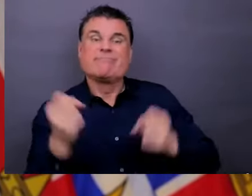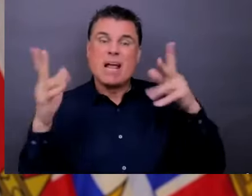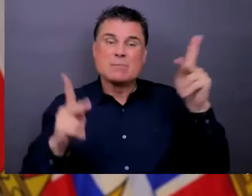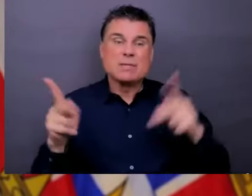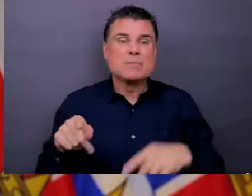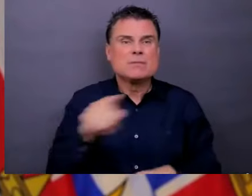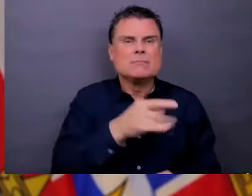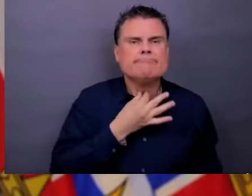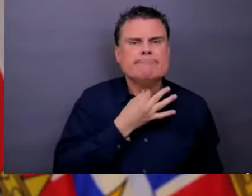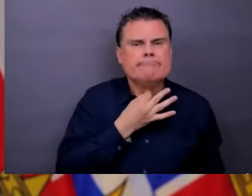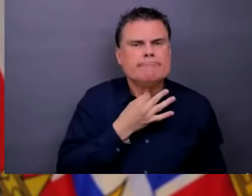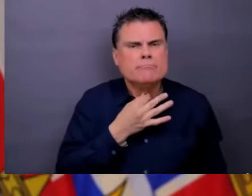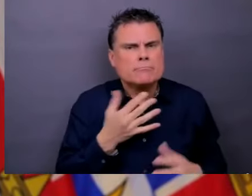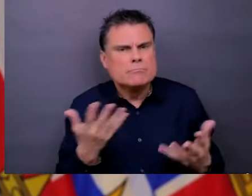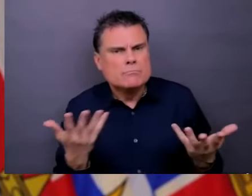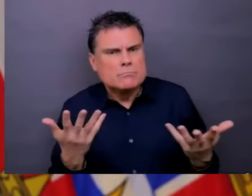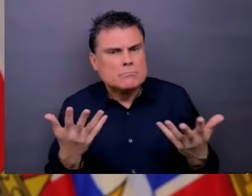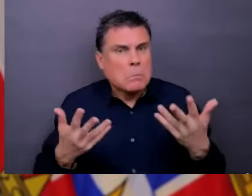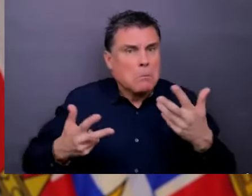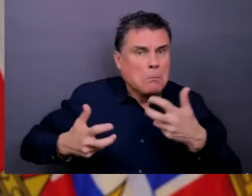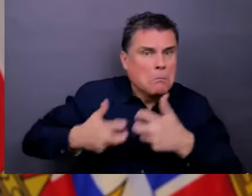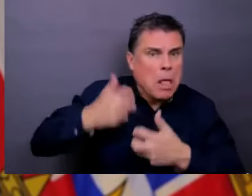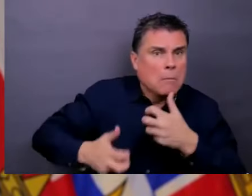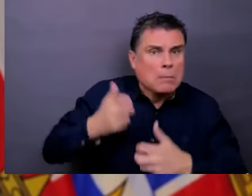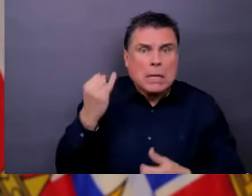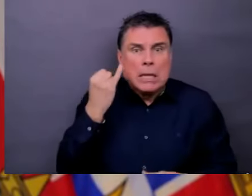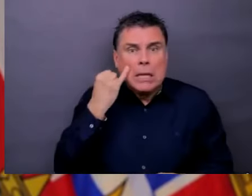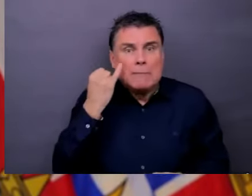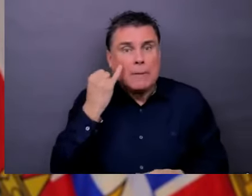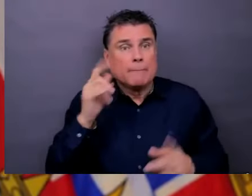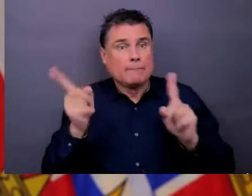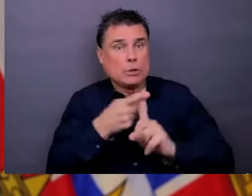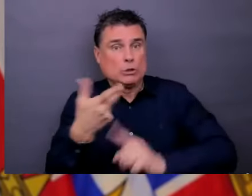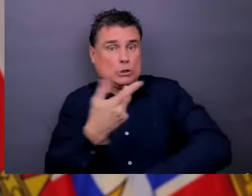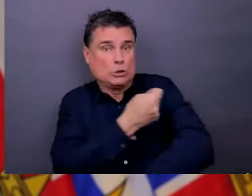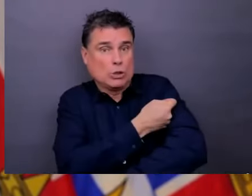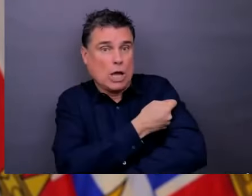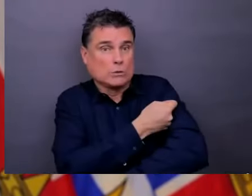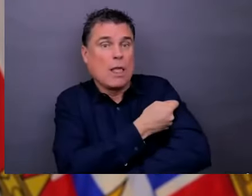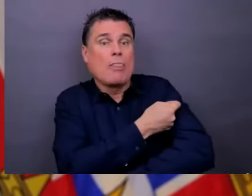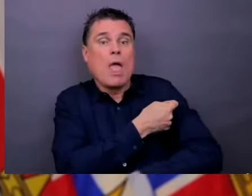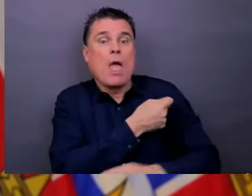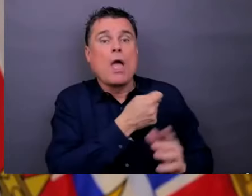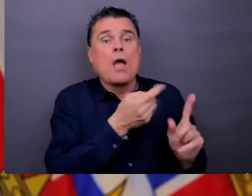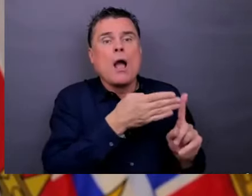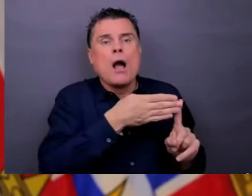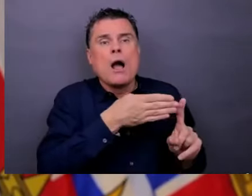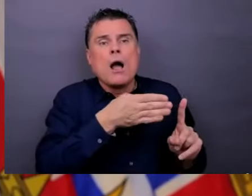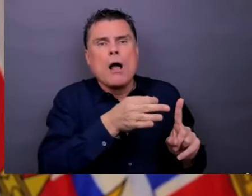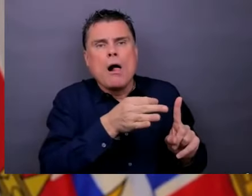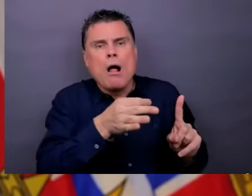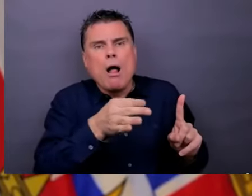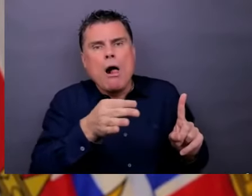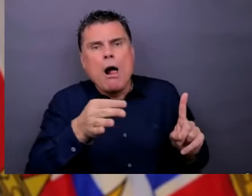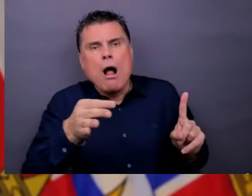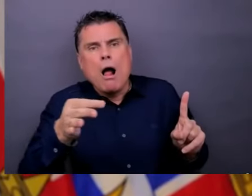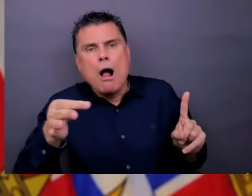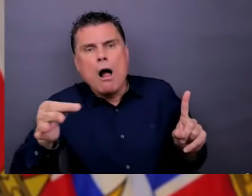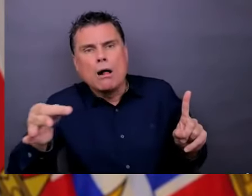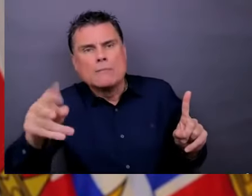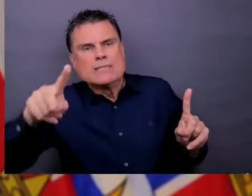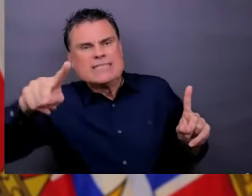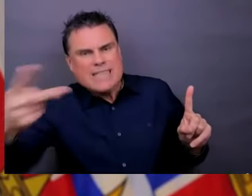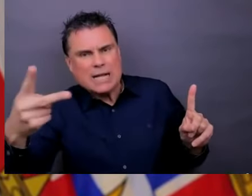a period of time may mean for how well the vaccine works or vaccine effectiveness. And really, we've